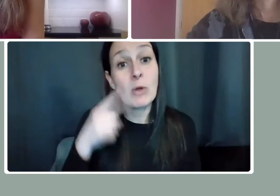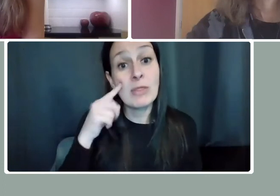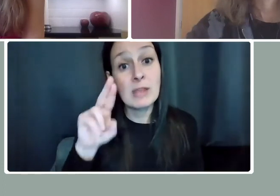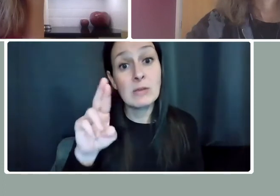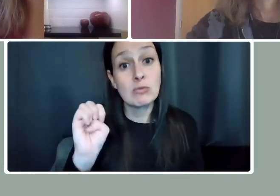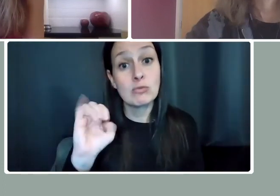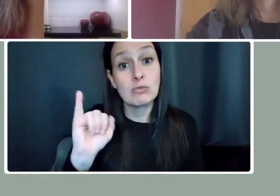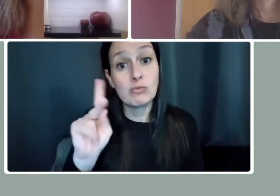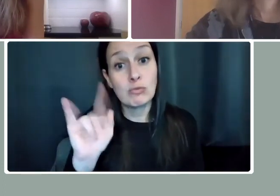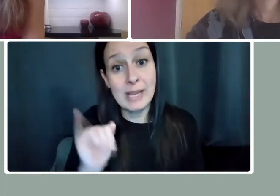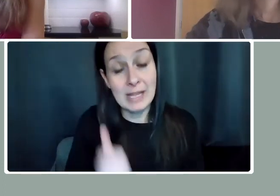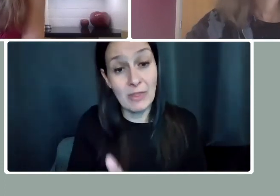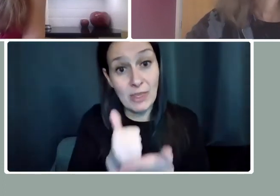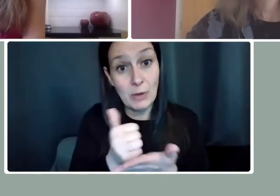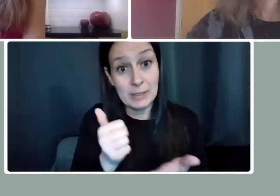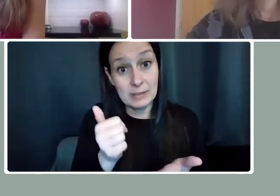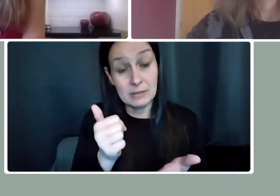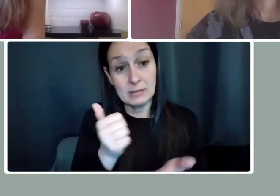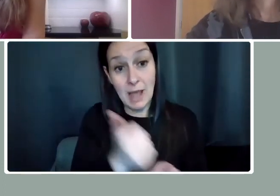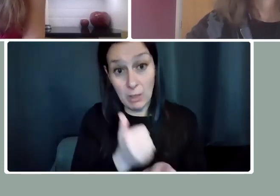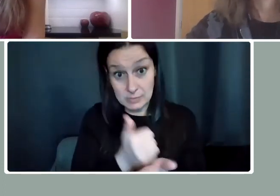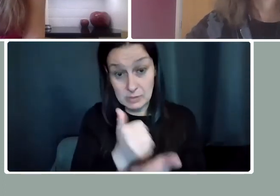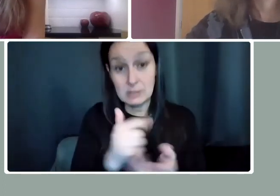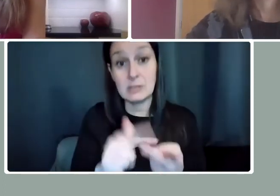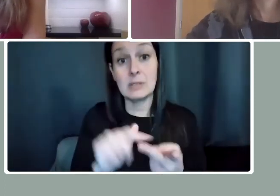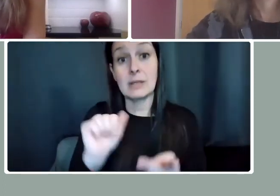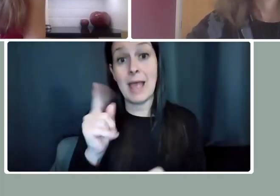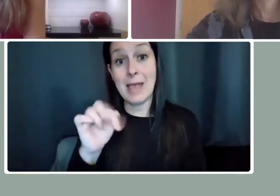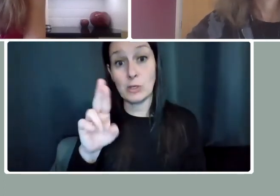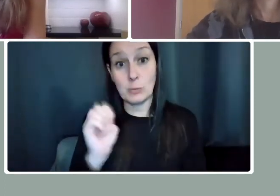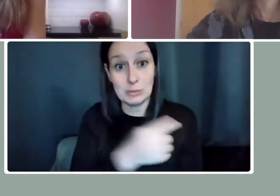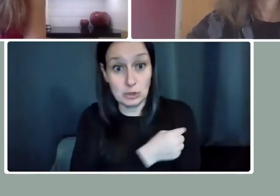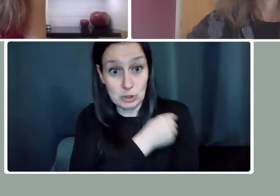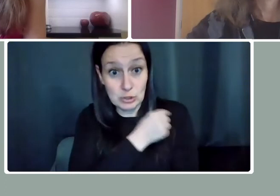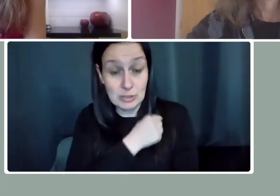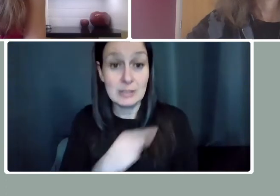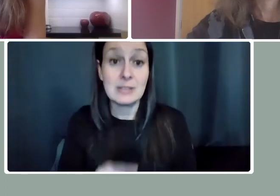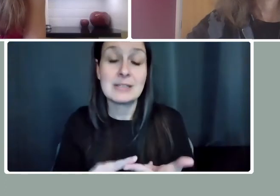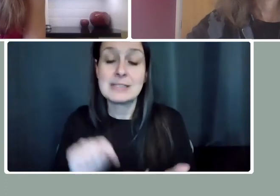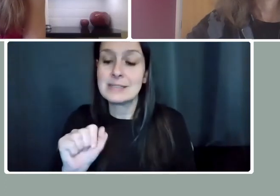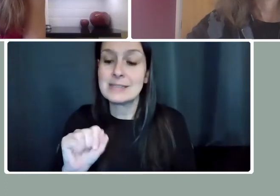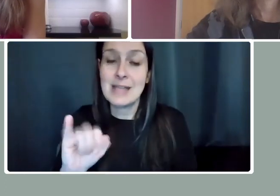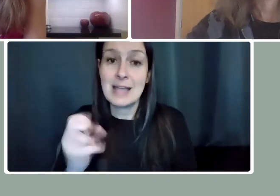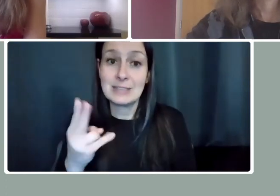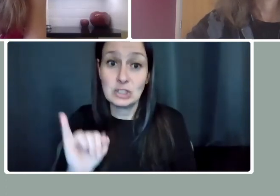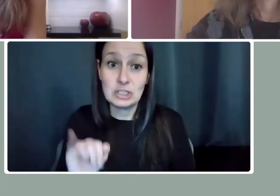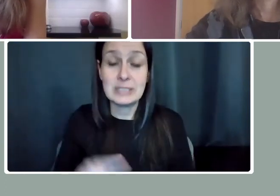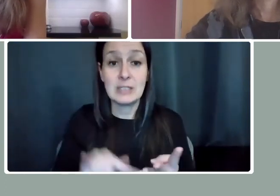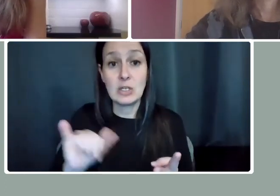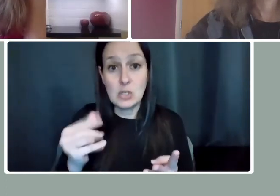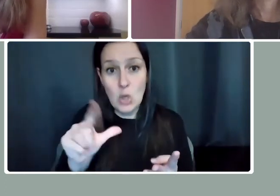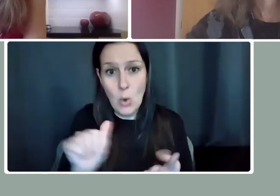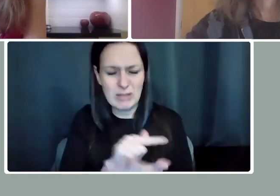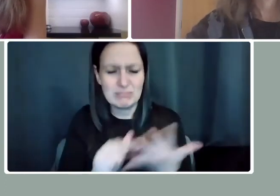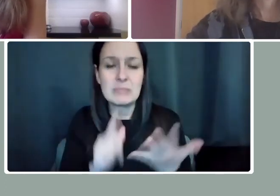helpful, acupuncture, Tai Chi, yoga. There are some other things that can help neuropathy as